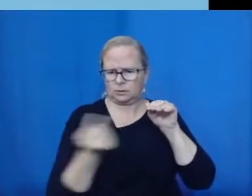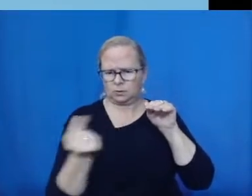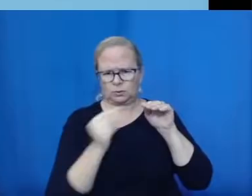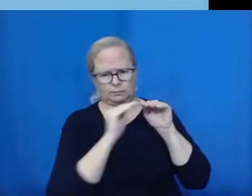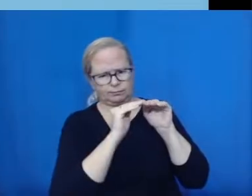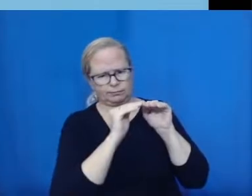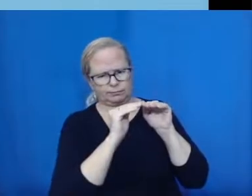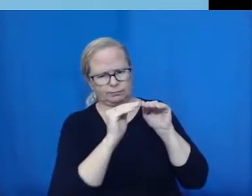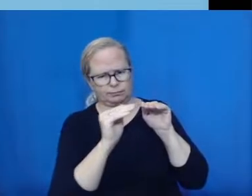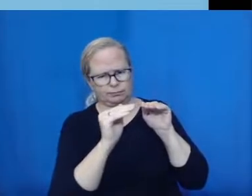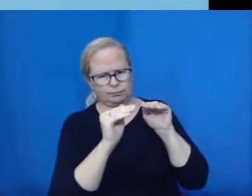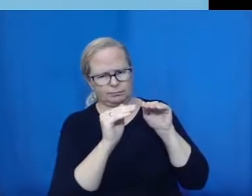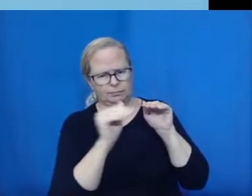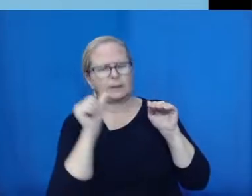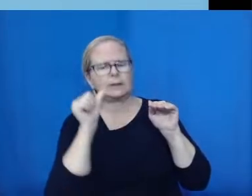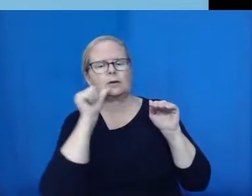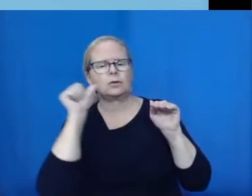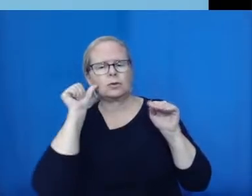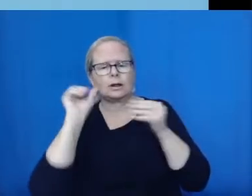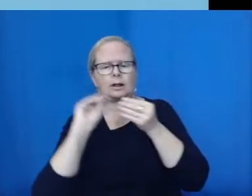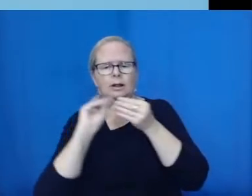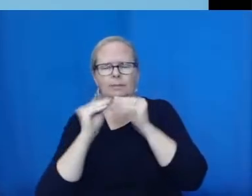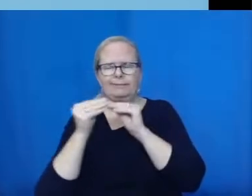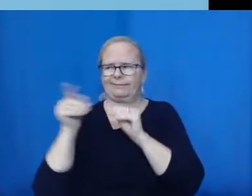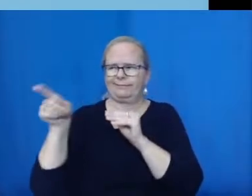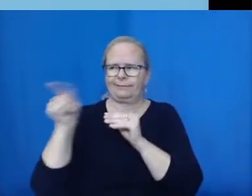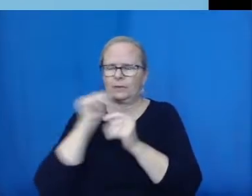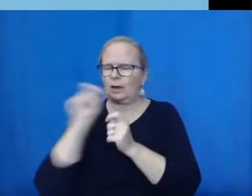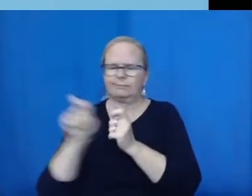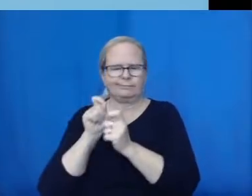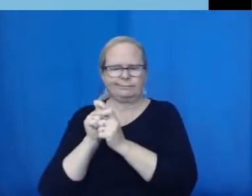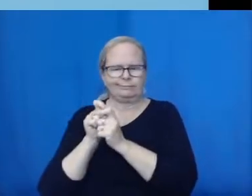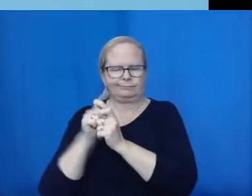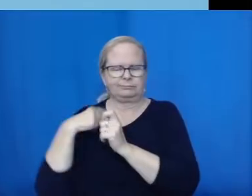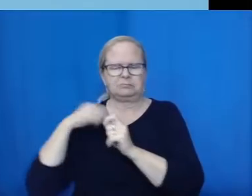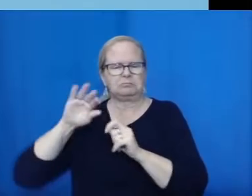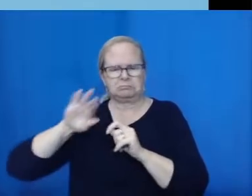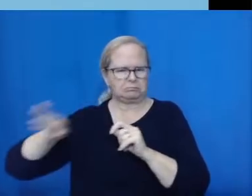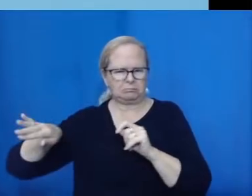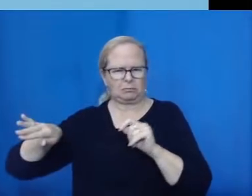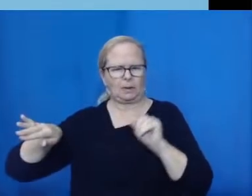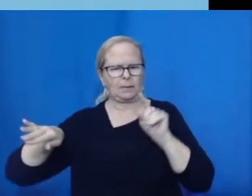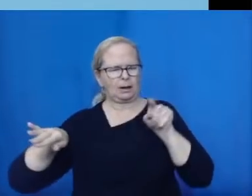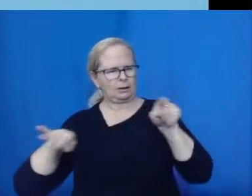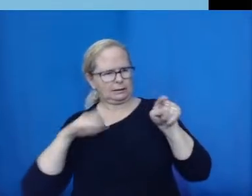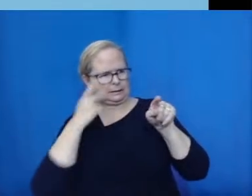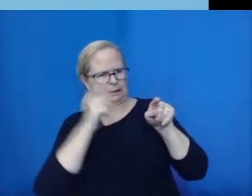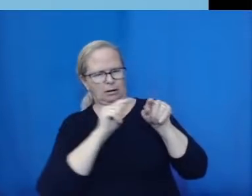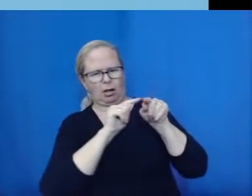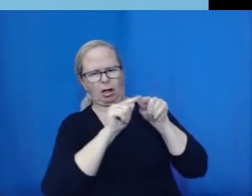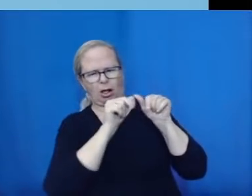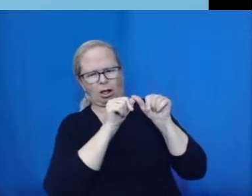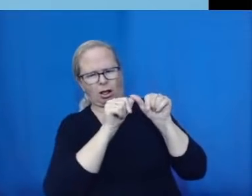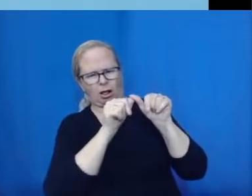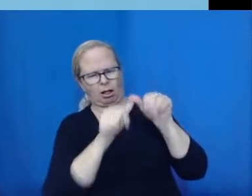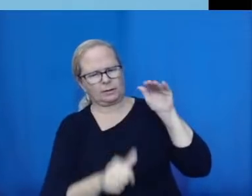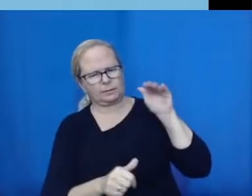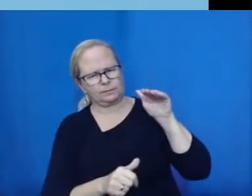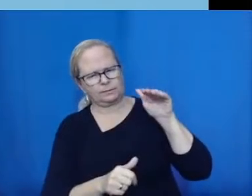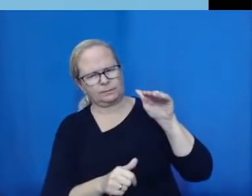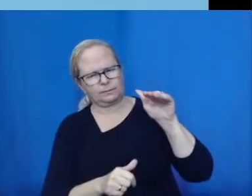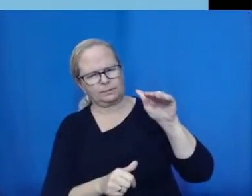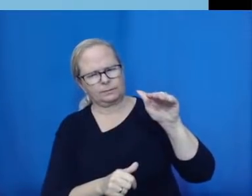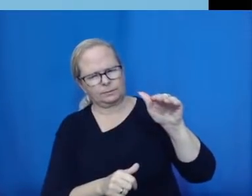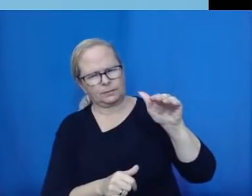really flat right now for our inpatients. Next slide, please. ICU also flattening out. We're down by about 20 from